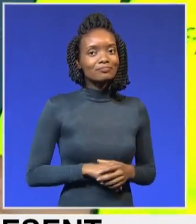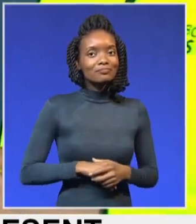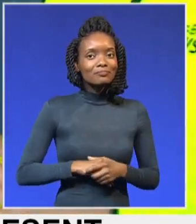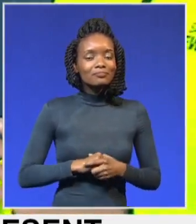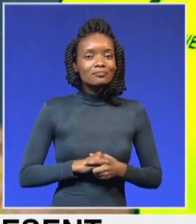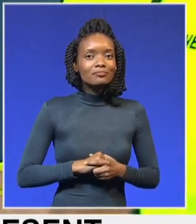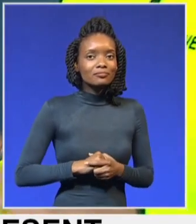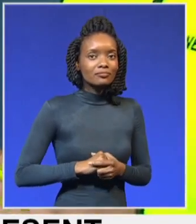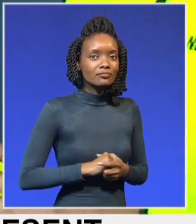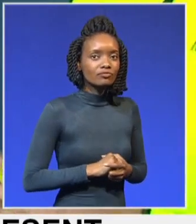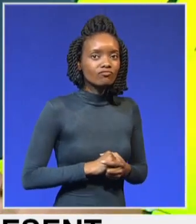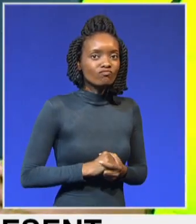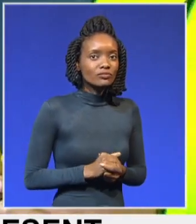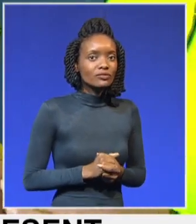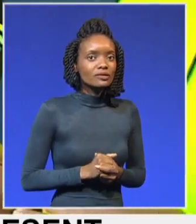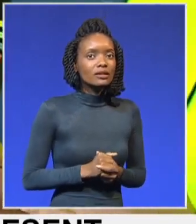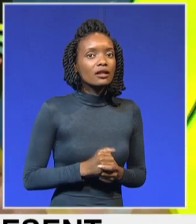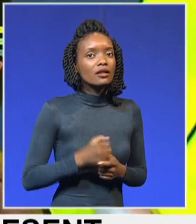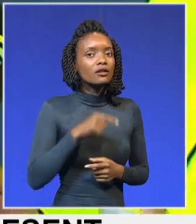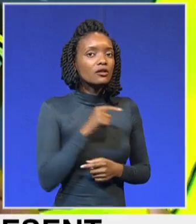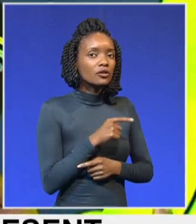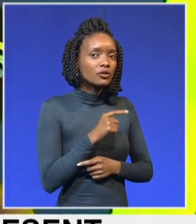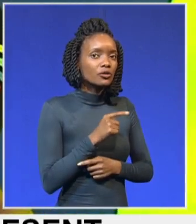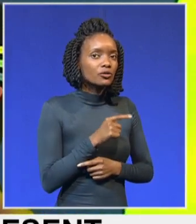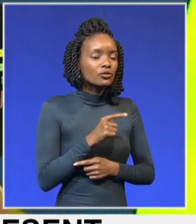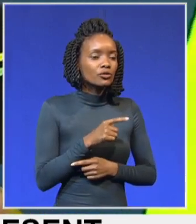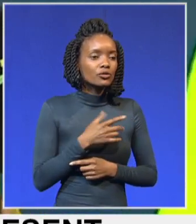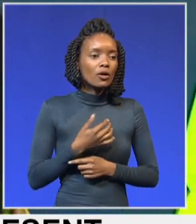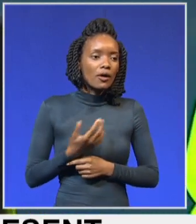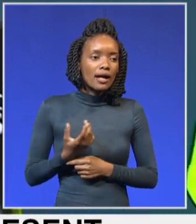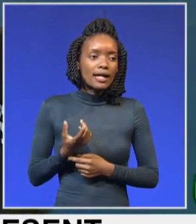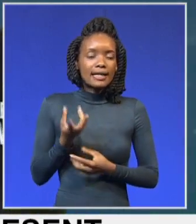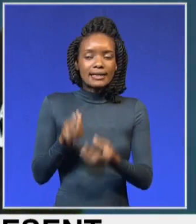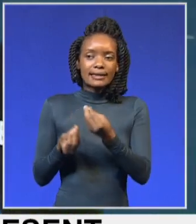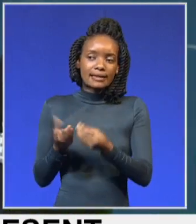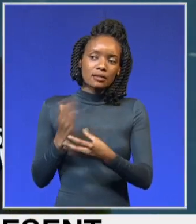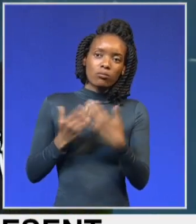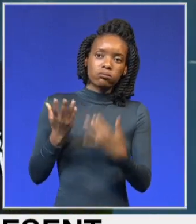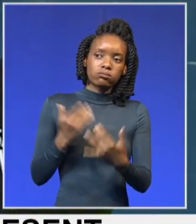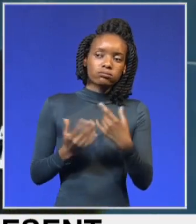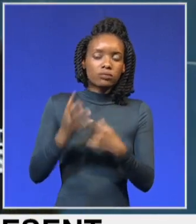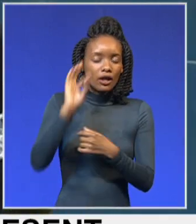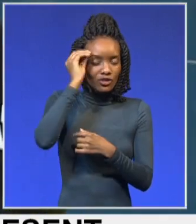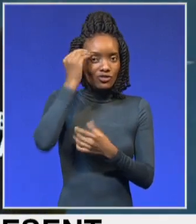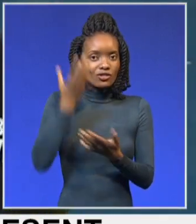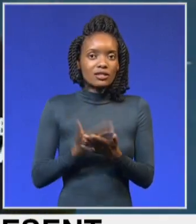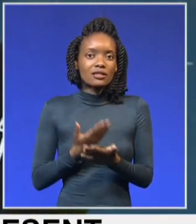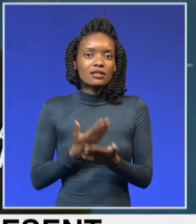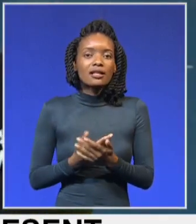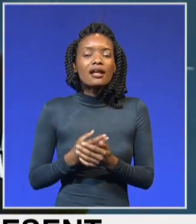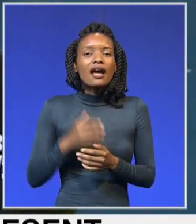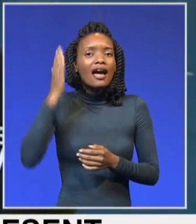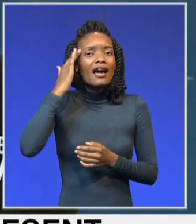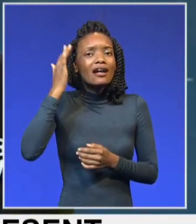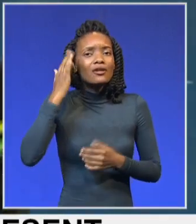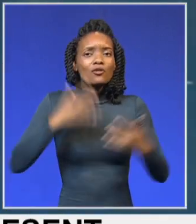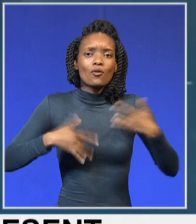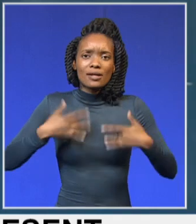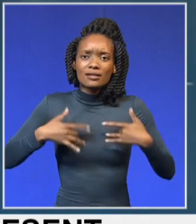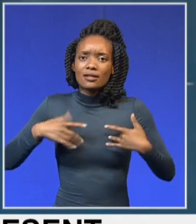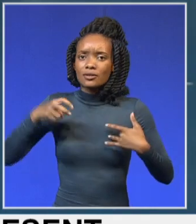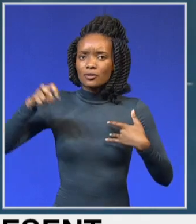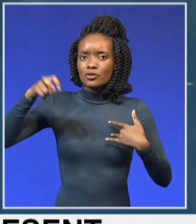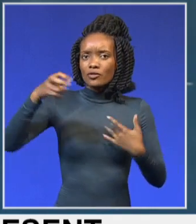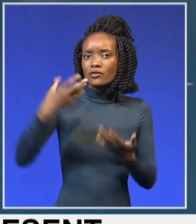How do you get the kids interested in this? I know it's exciting, they get to travel, but in this community